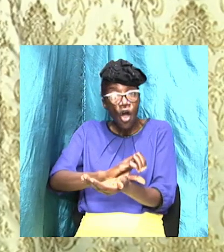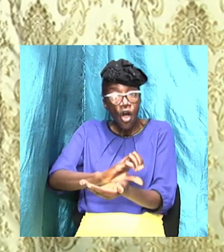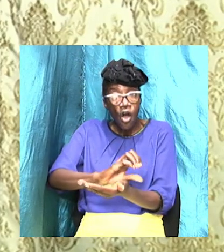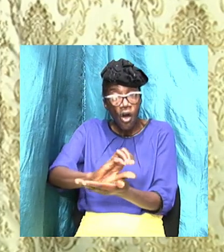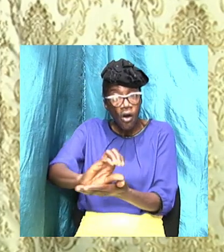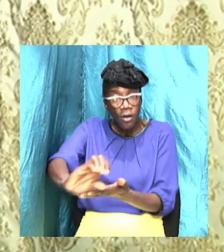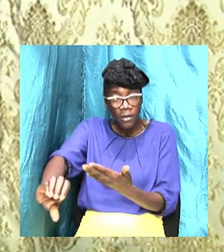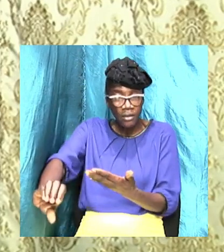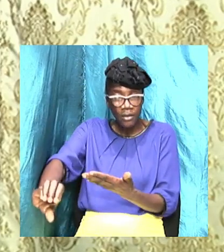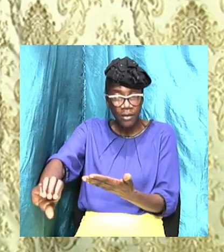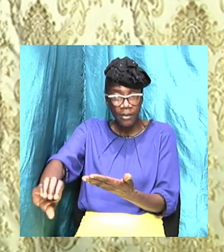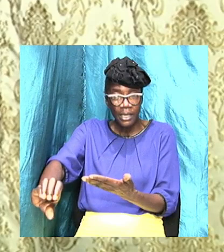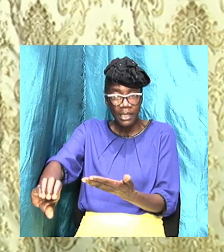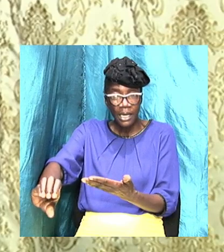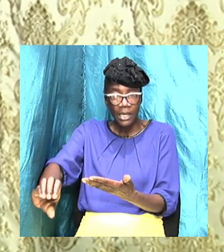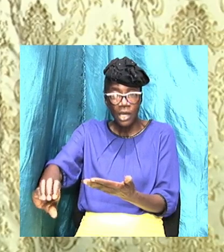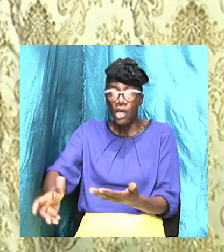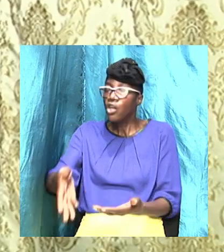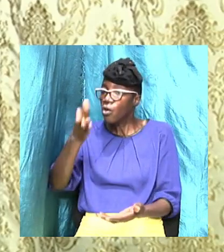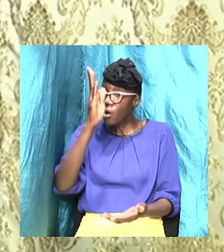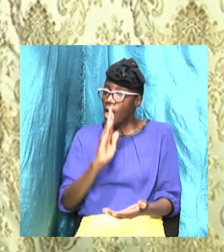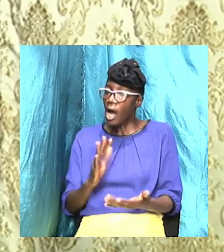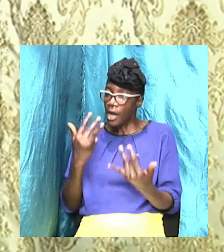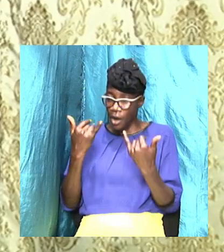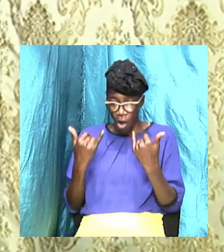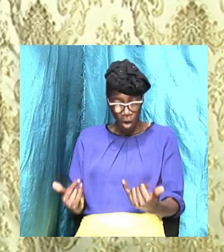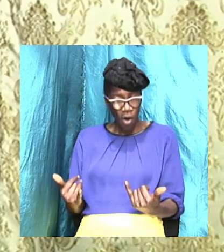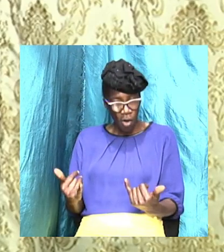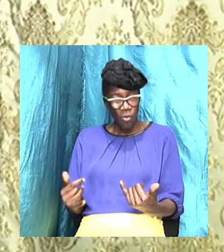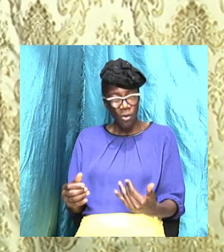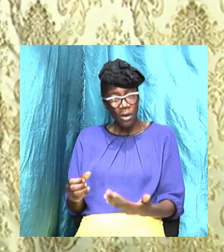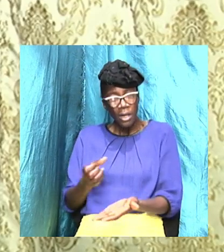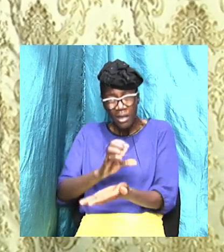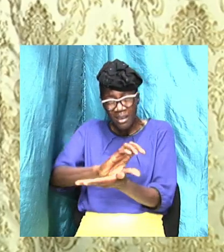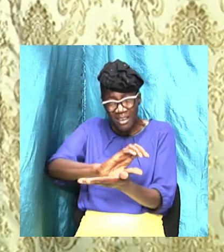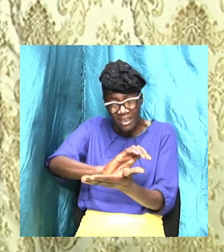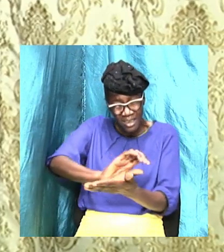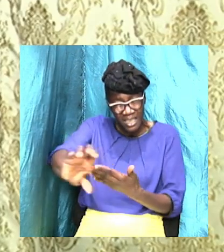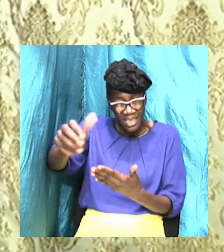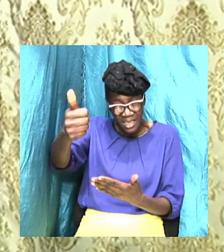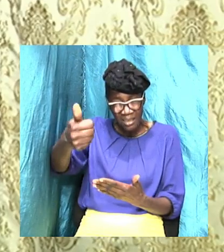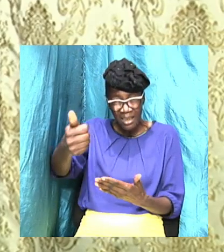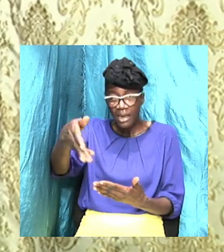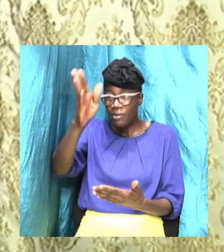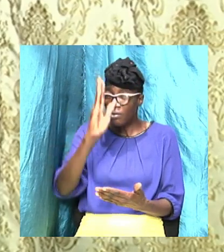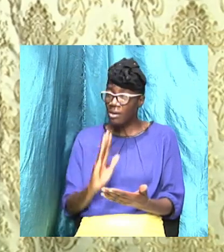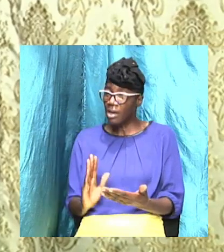consecrate and offer ourselves to God as a living sacrifice?